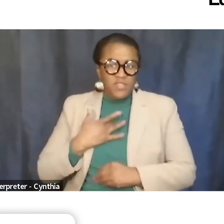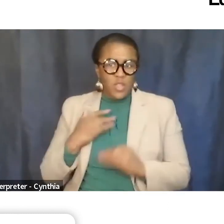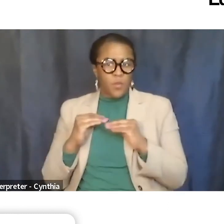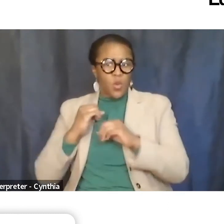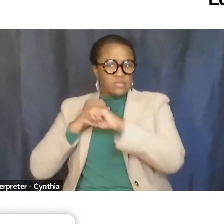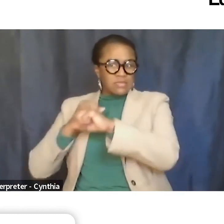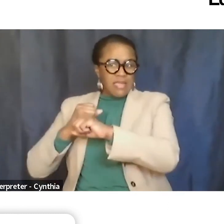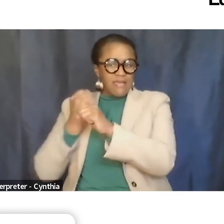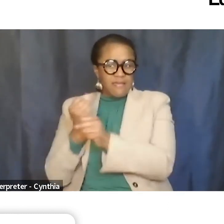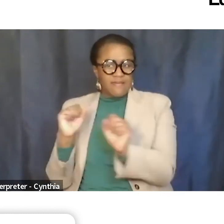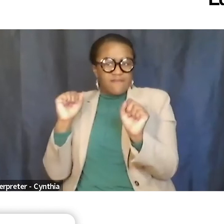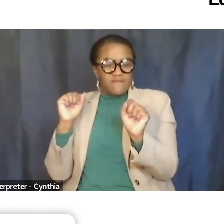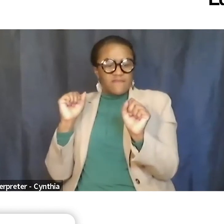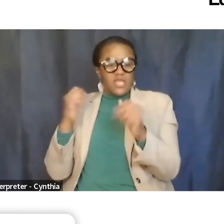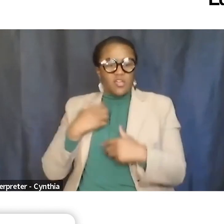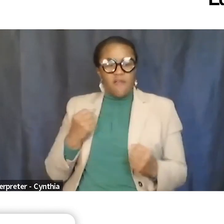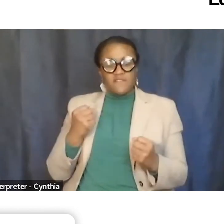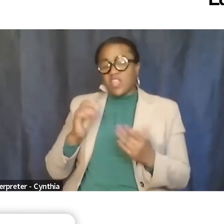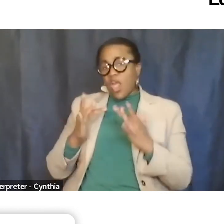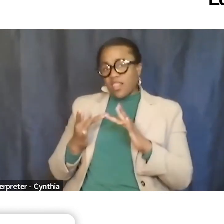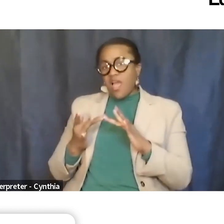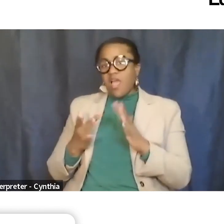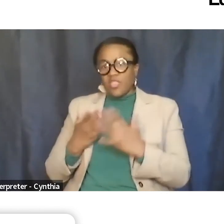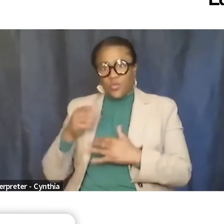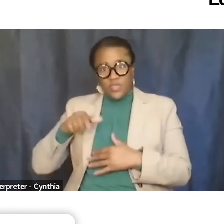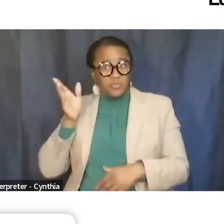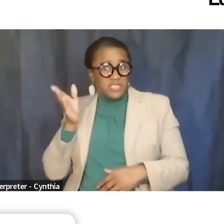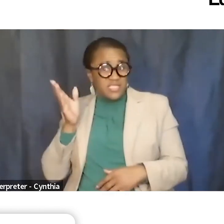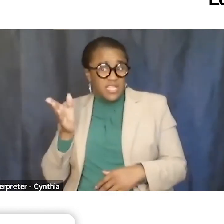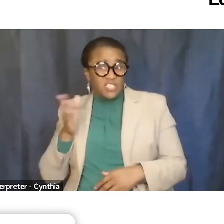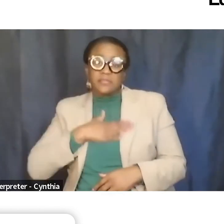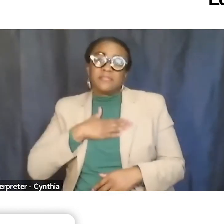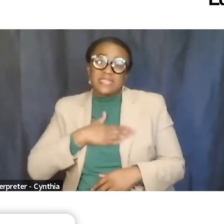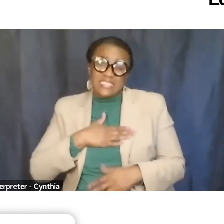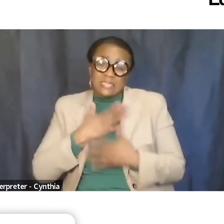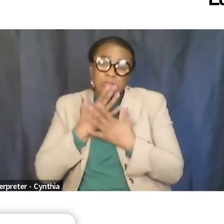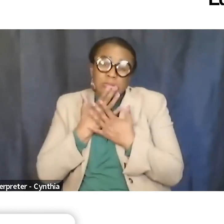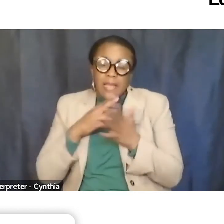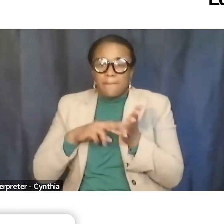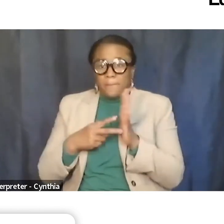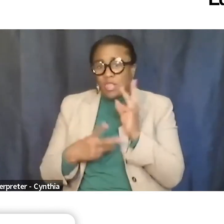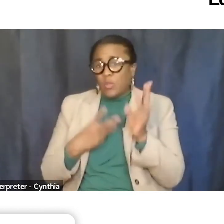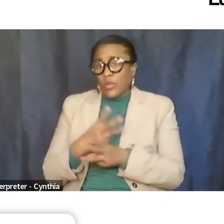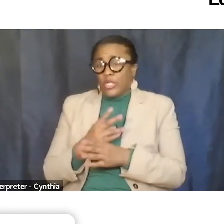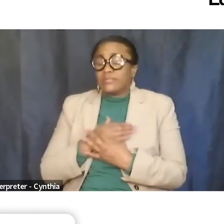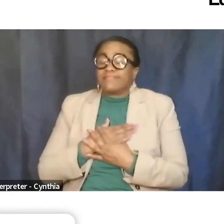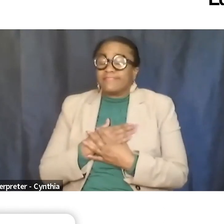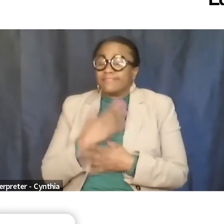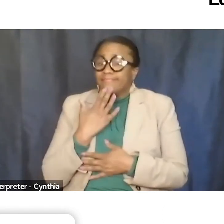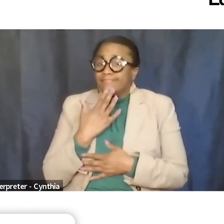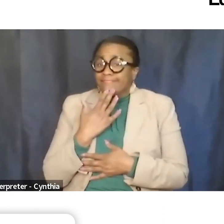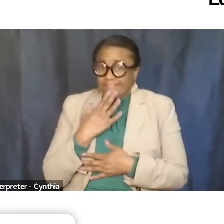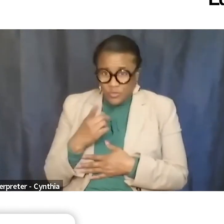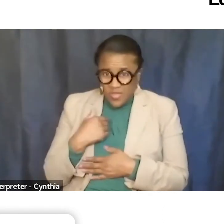secure, and confident online through this presentation, it would mean the world to us. So if you have